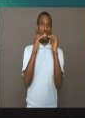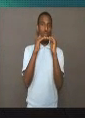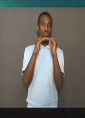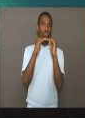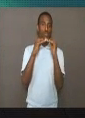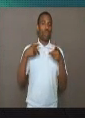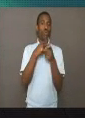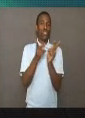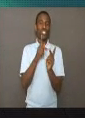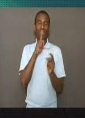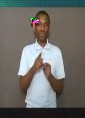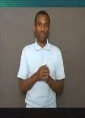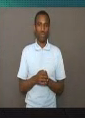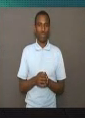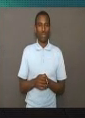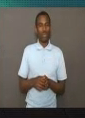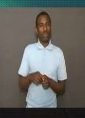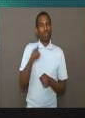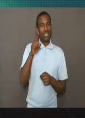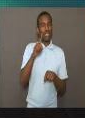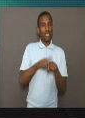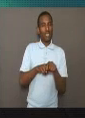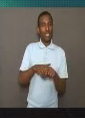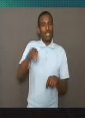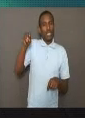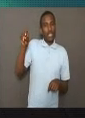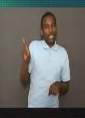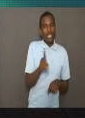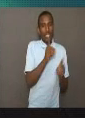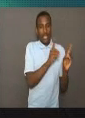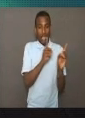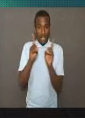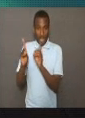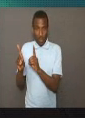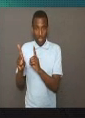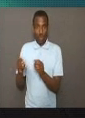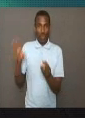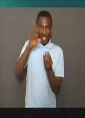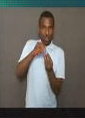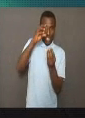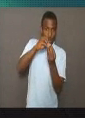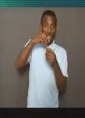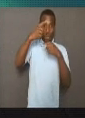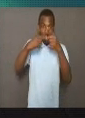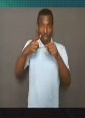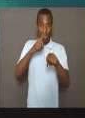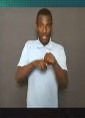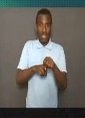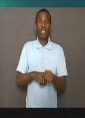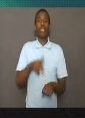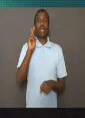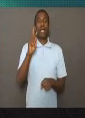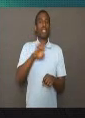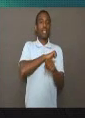As the displacement increases, the kinetic energy drops,